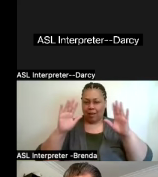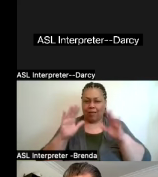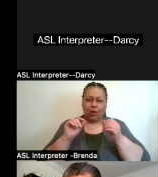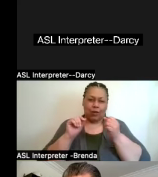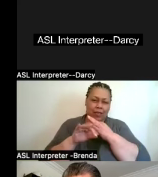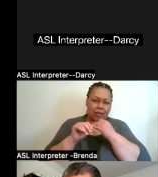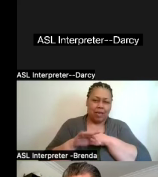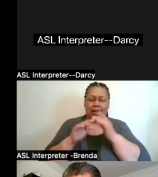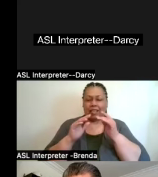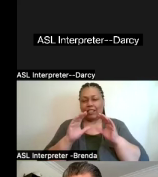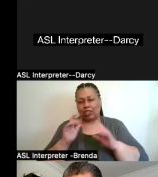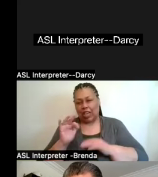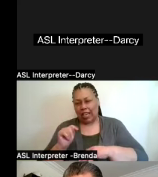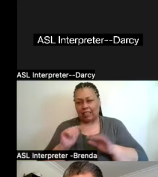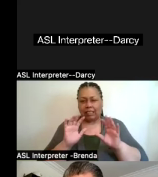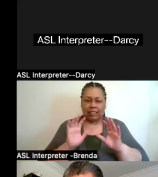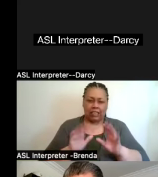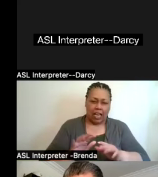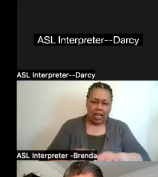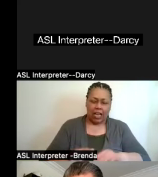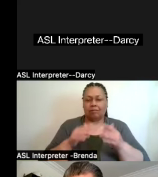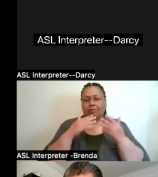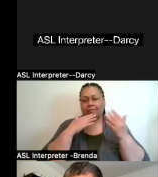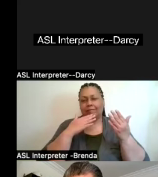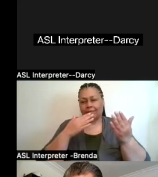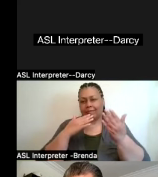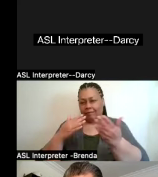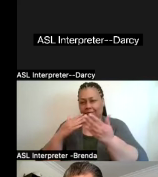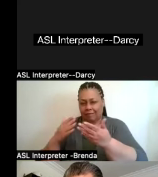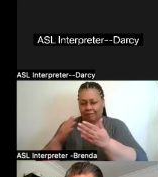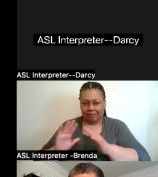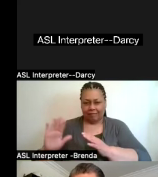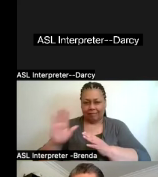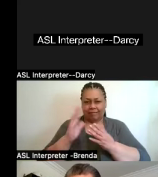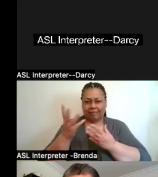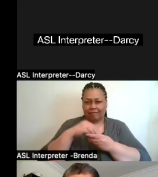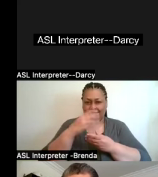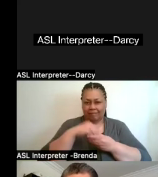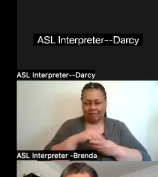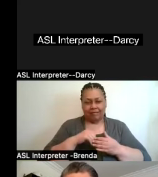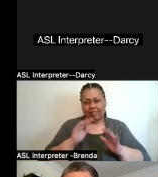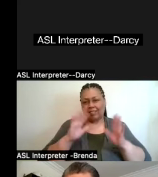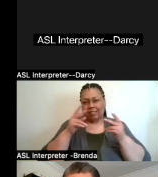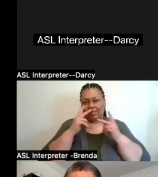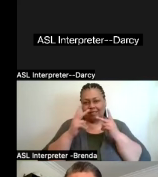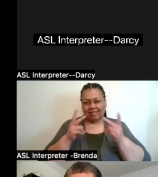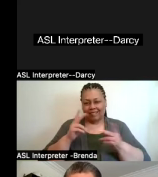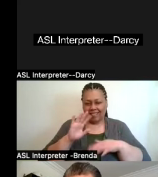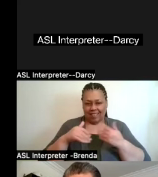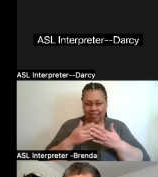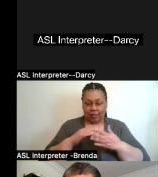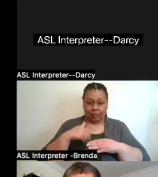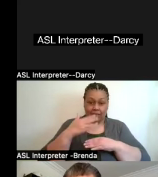feedback in the chat as well. So thank you so much for your participation. It's great seeing everybody. And